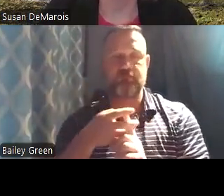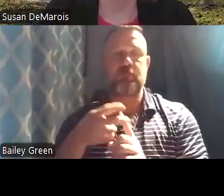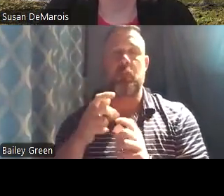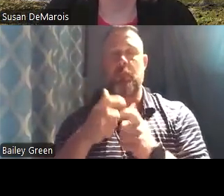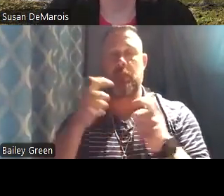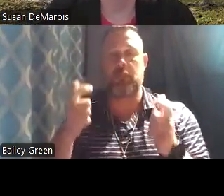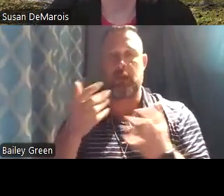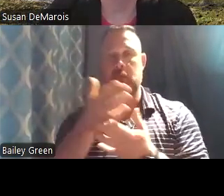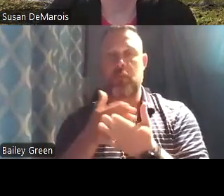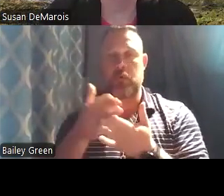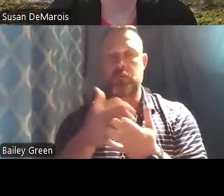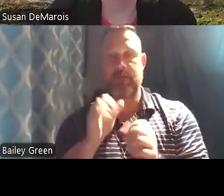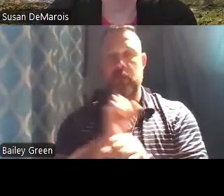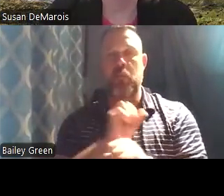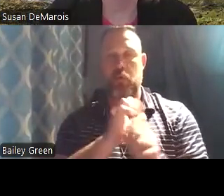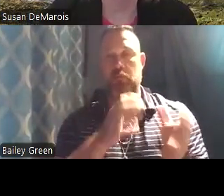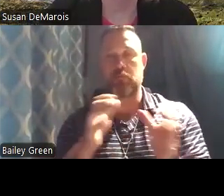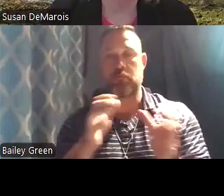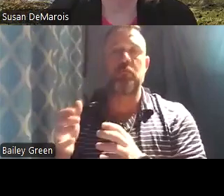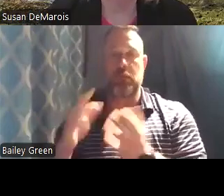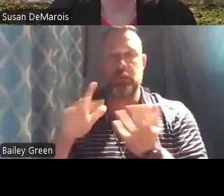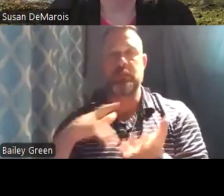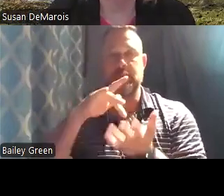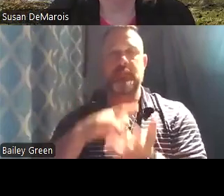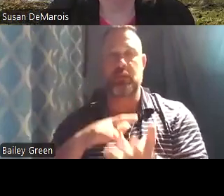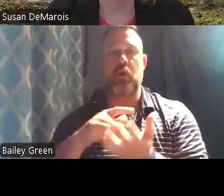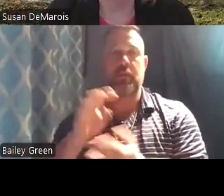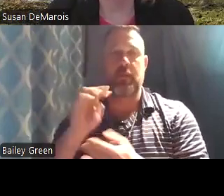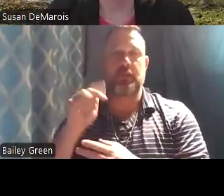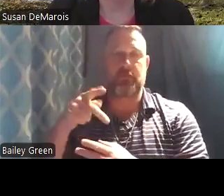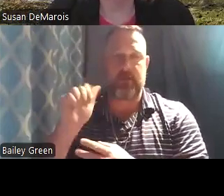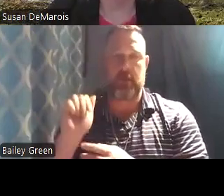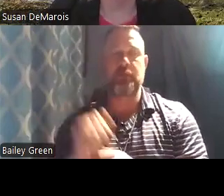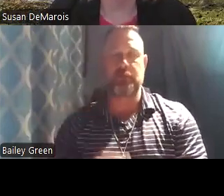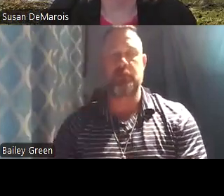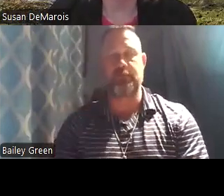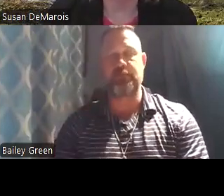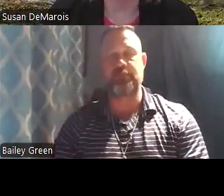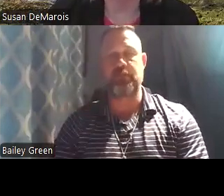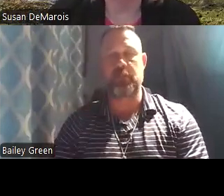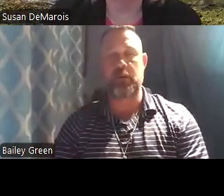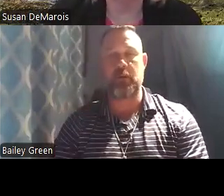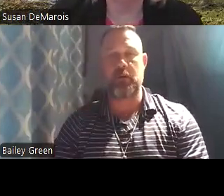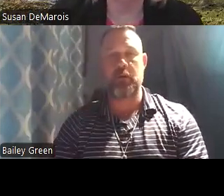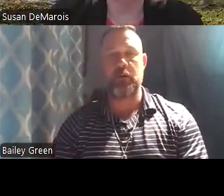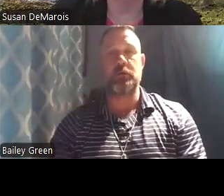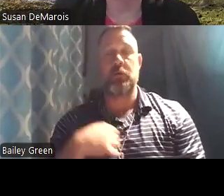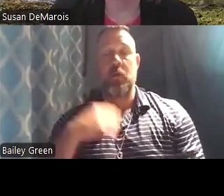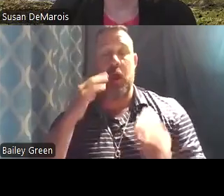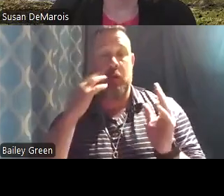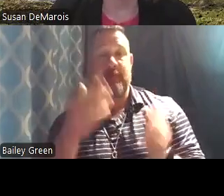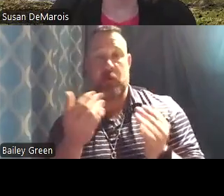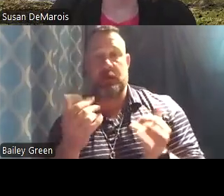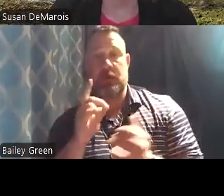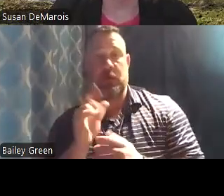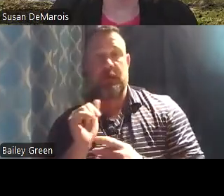large pieces of work centered and anchored on the master plan for aging. So our focus at the Department of Aging is